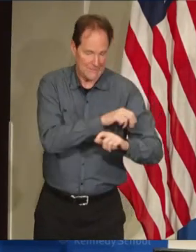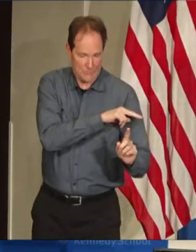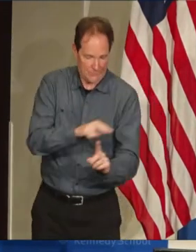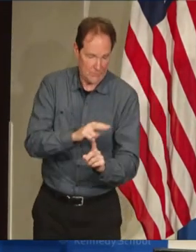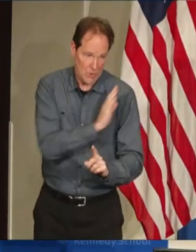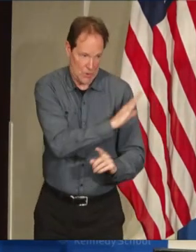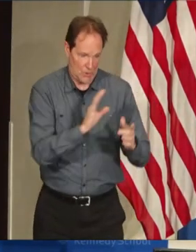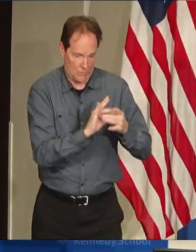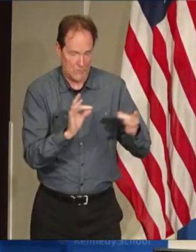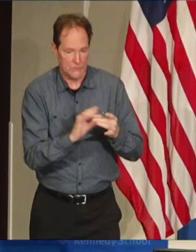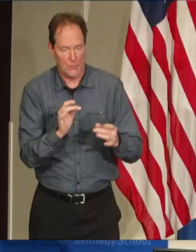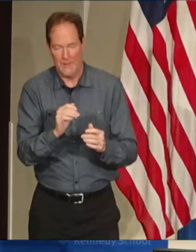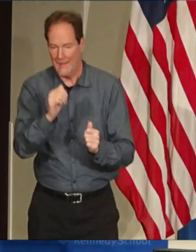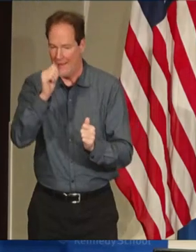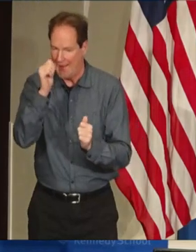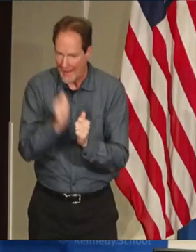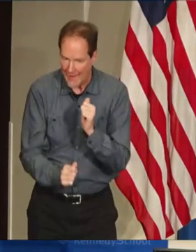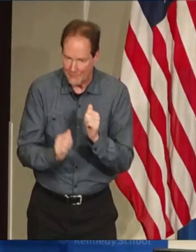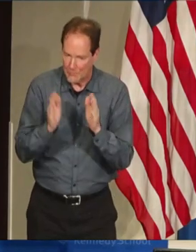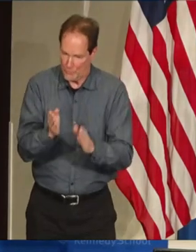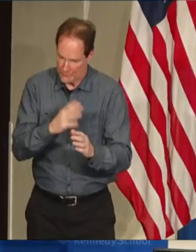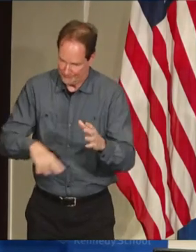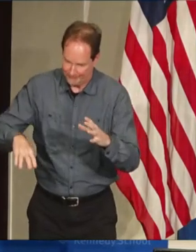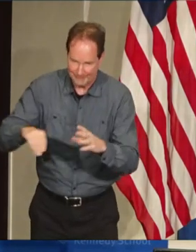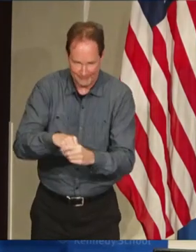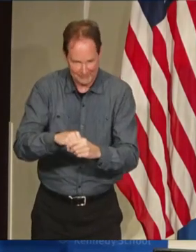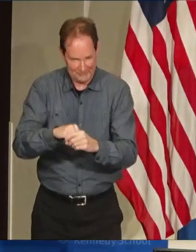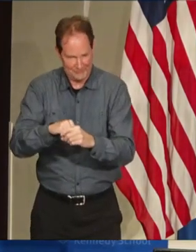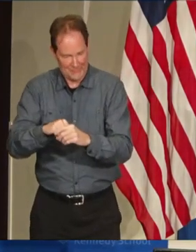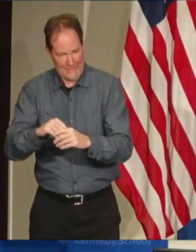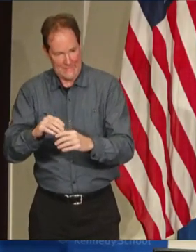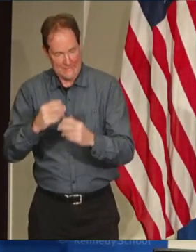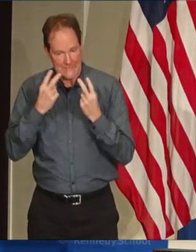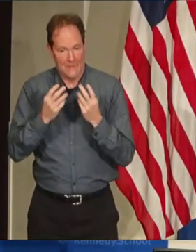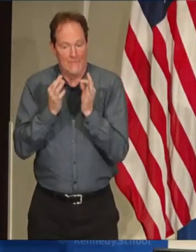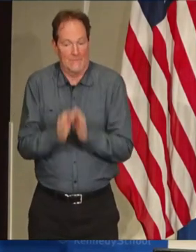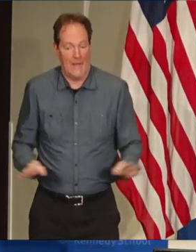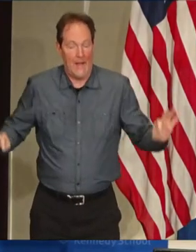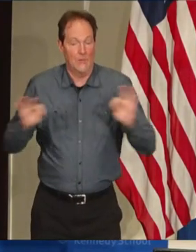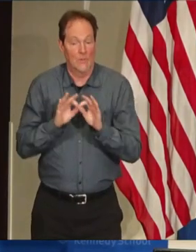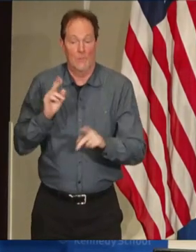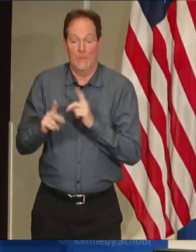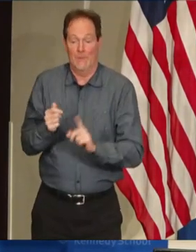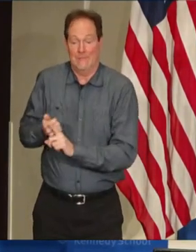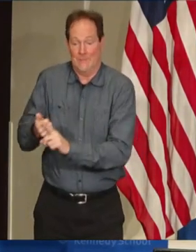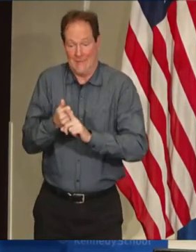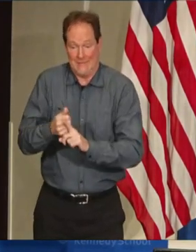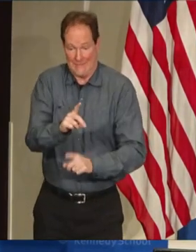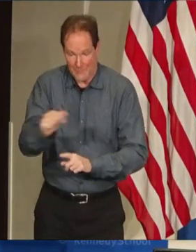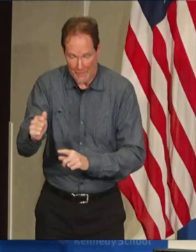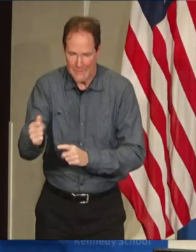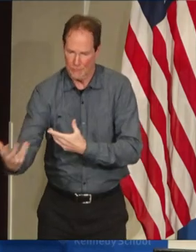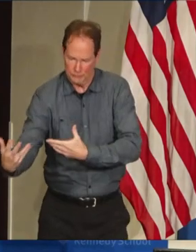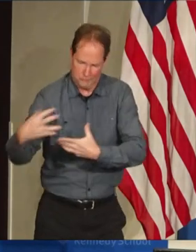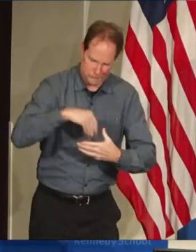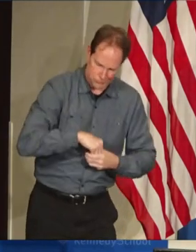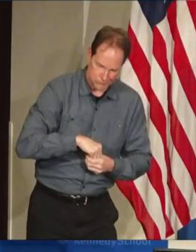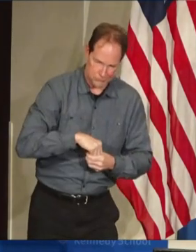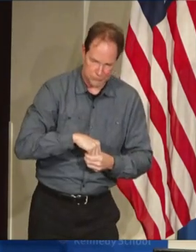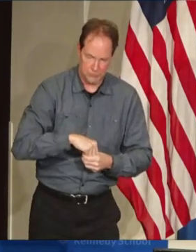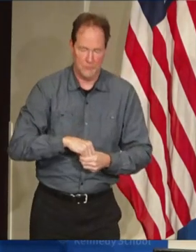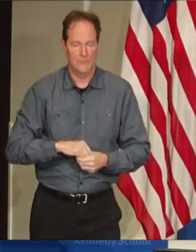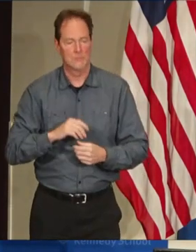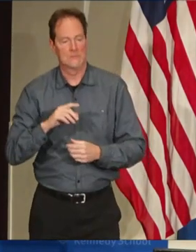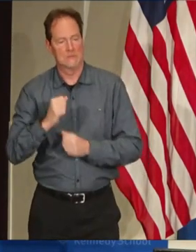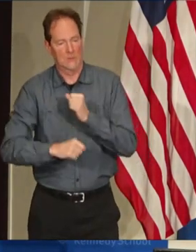so that every single stakeholder sees the value in the inclusion of people with disability. And in